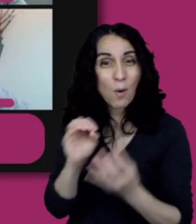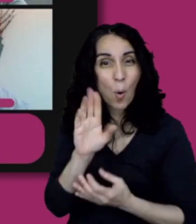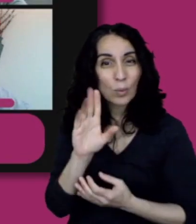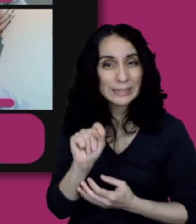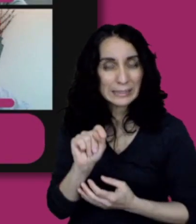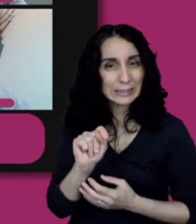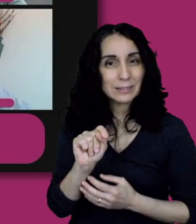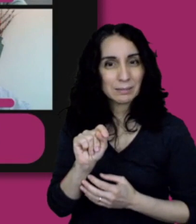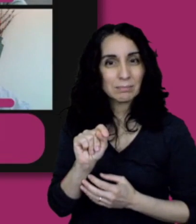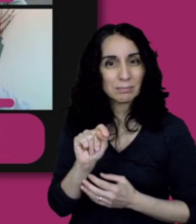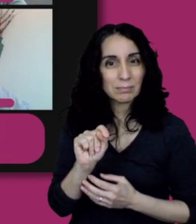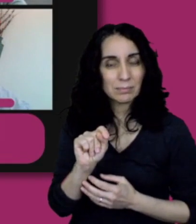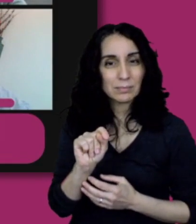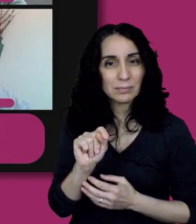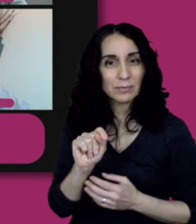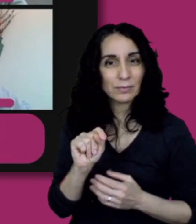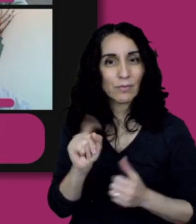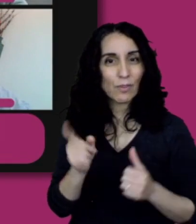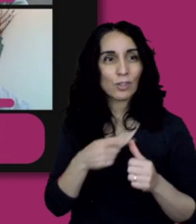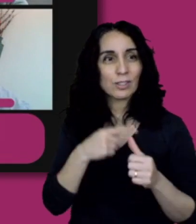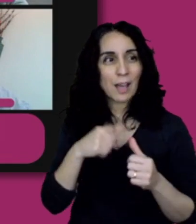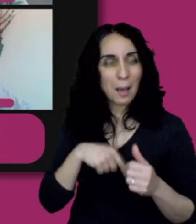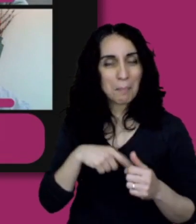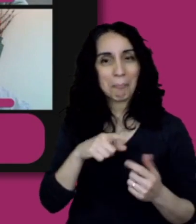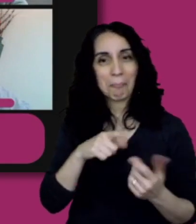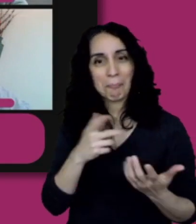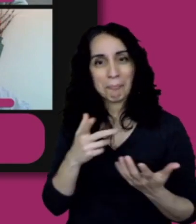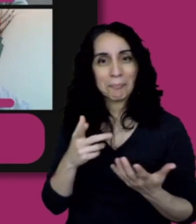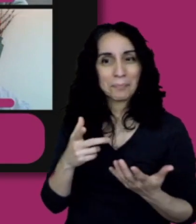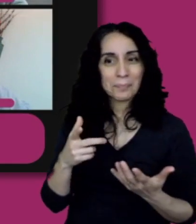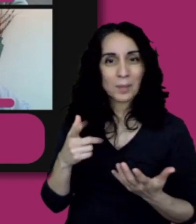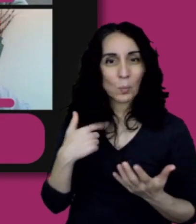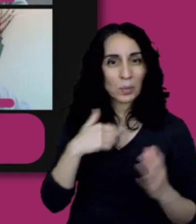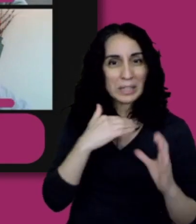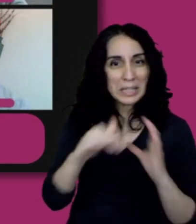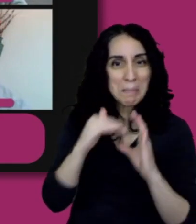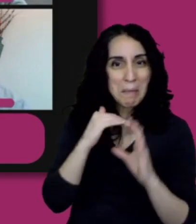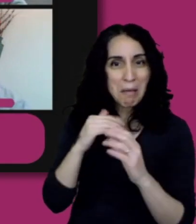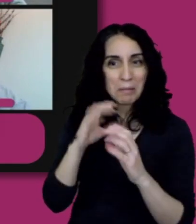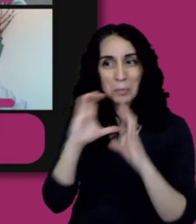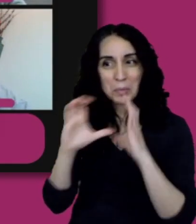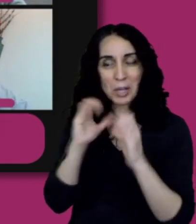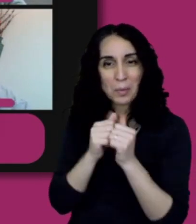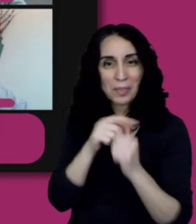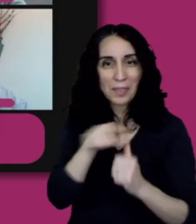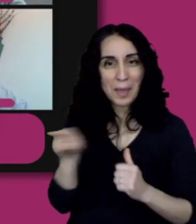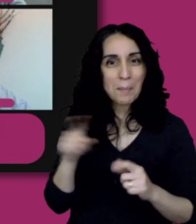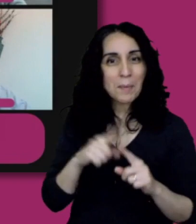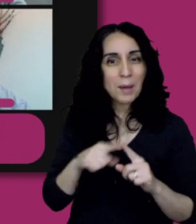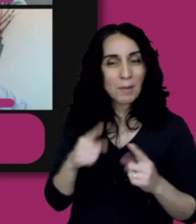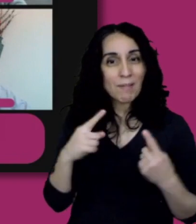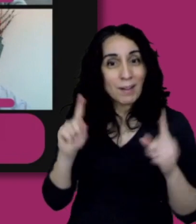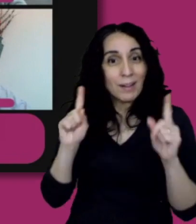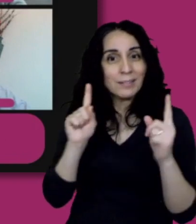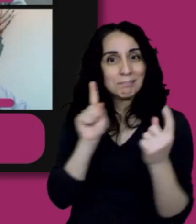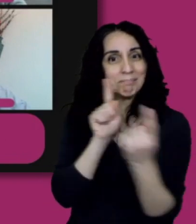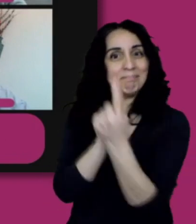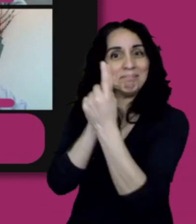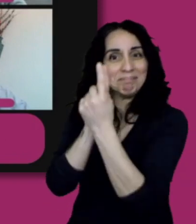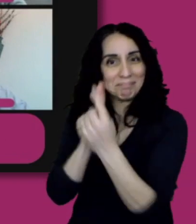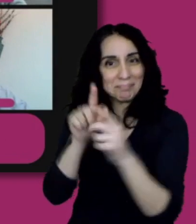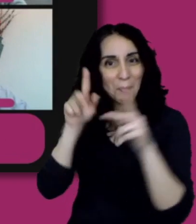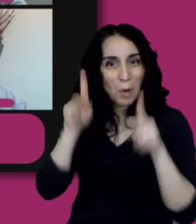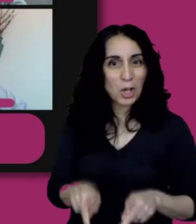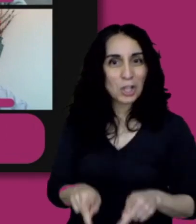on social media, or we emailed back and forth because they were learning about our products. But that